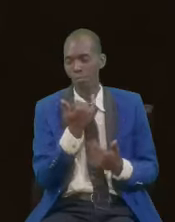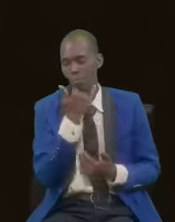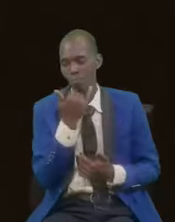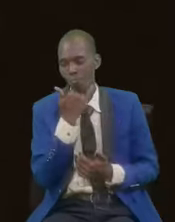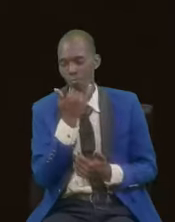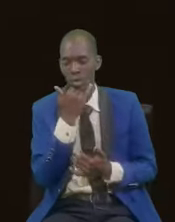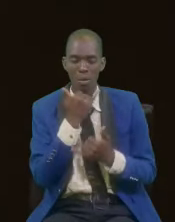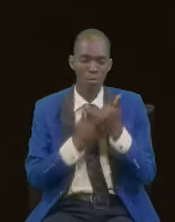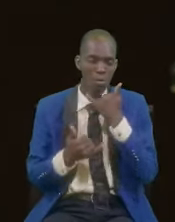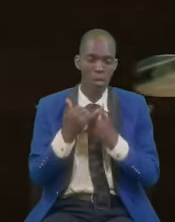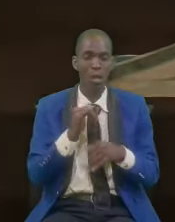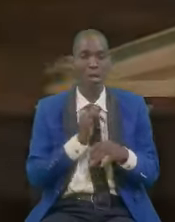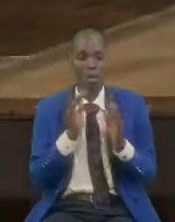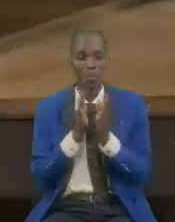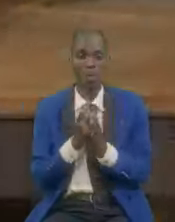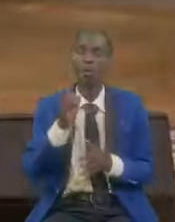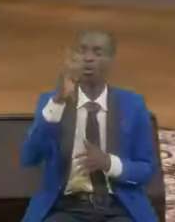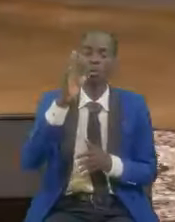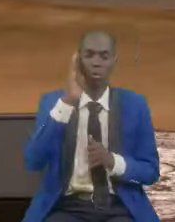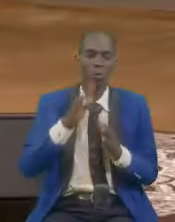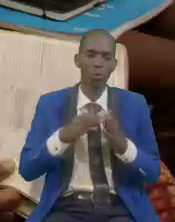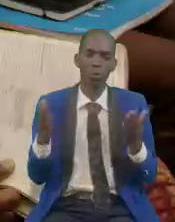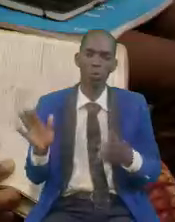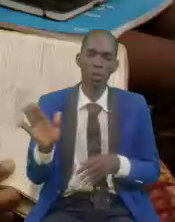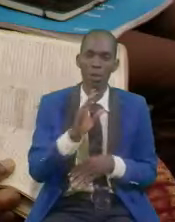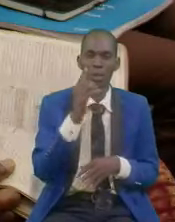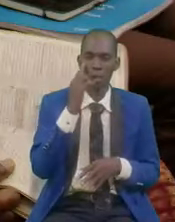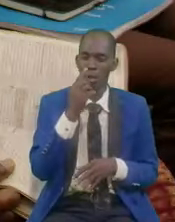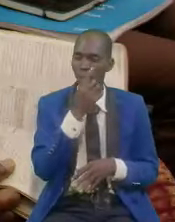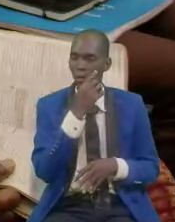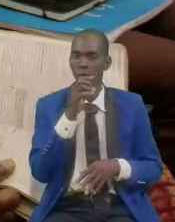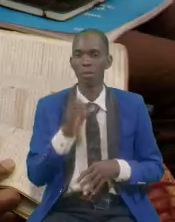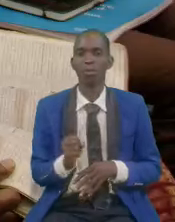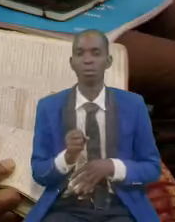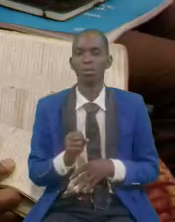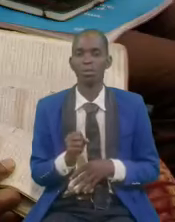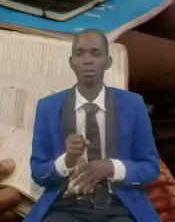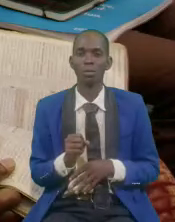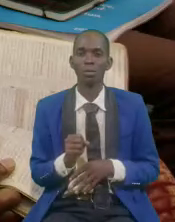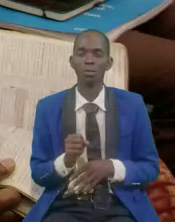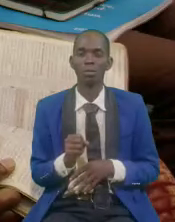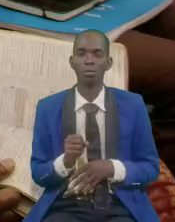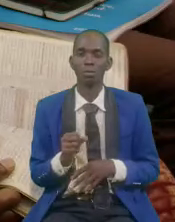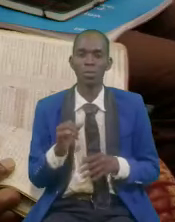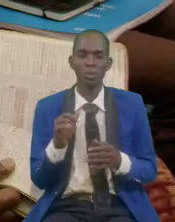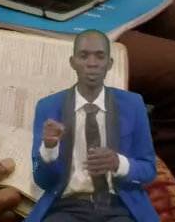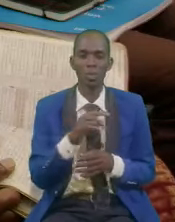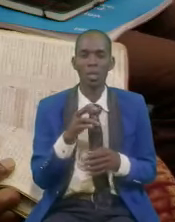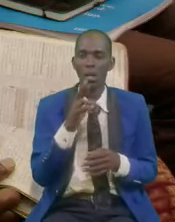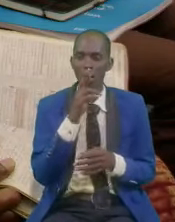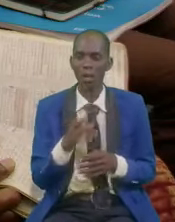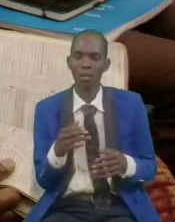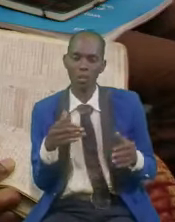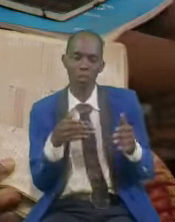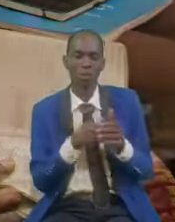pray that God will open their eyes. They're contradicting the Bible, the